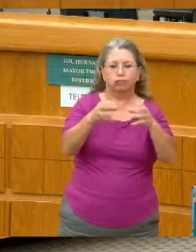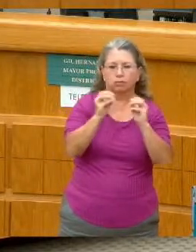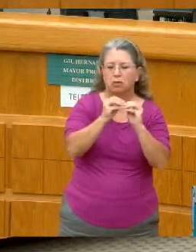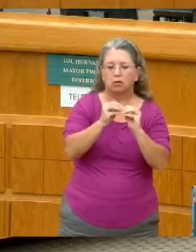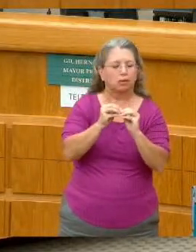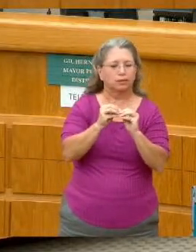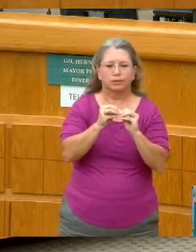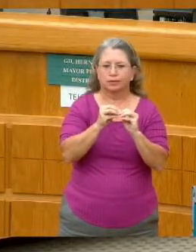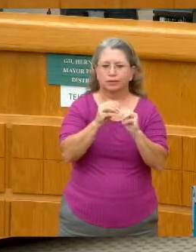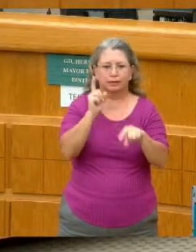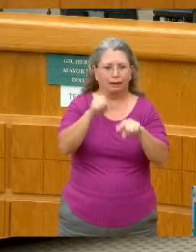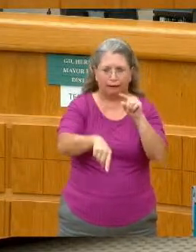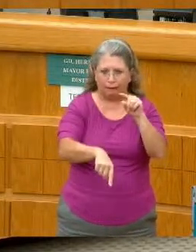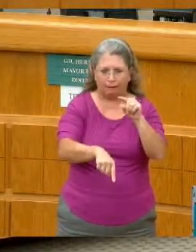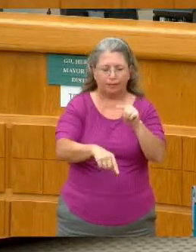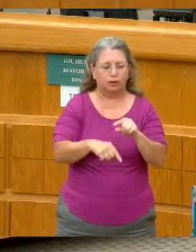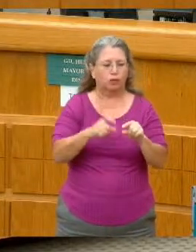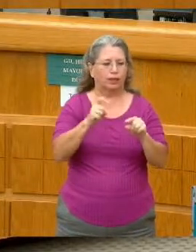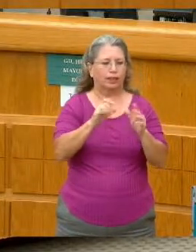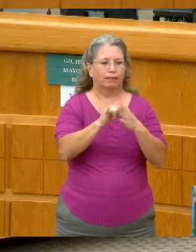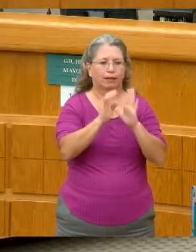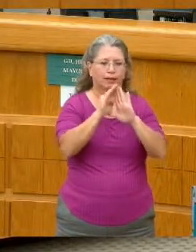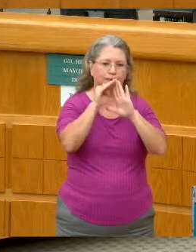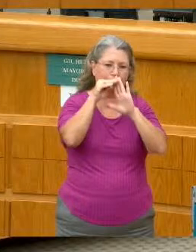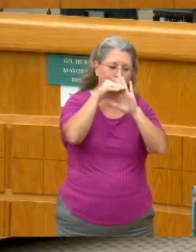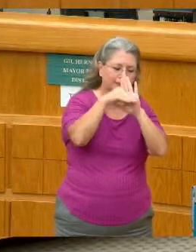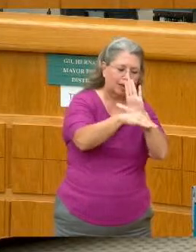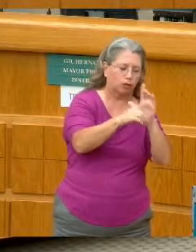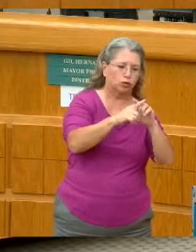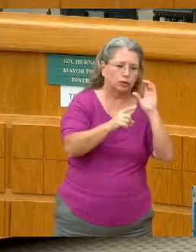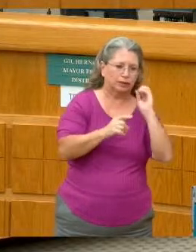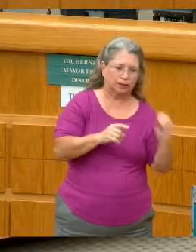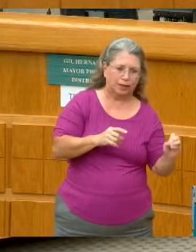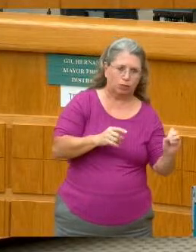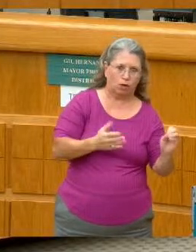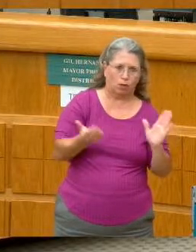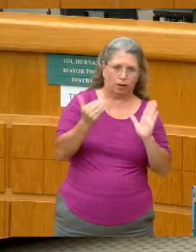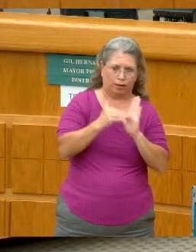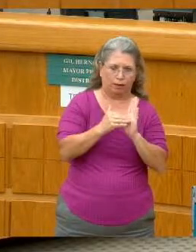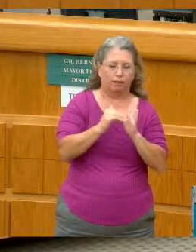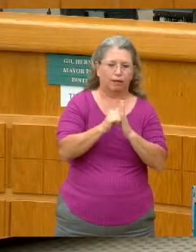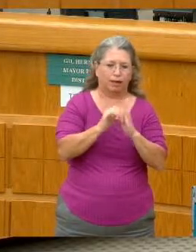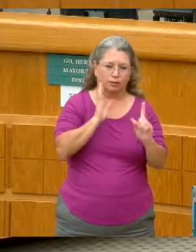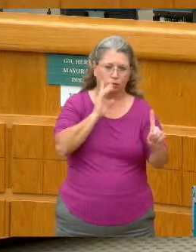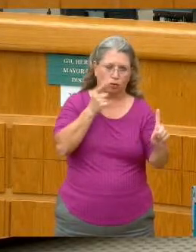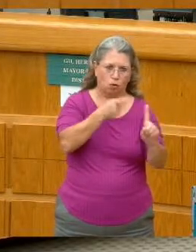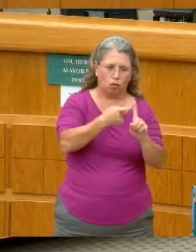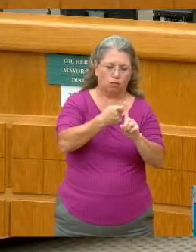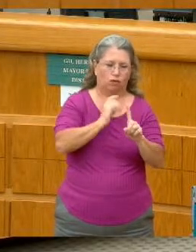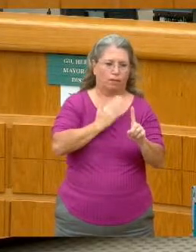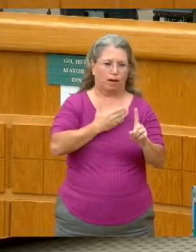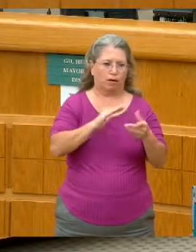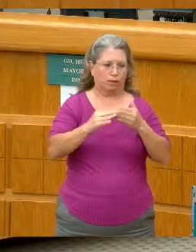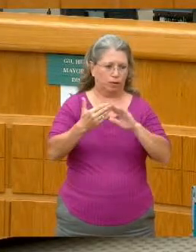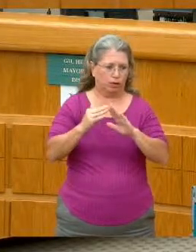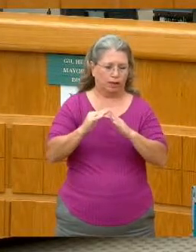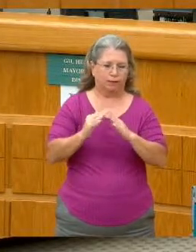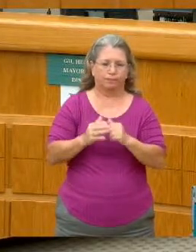all the way down to 0 again. And that's the goal for the community and our health professionals and everybody else that's working